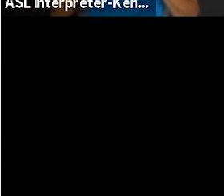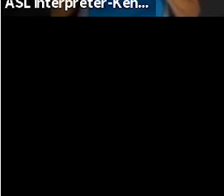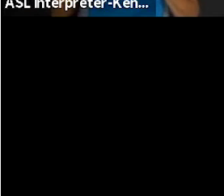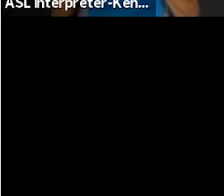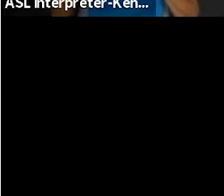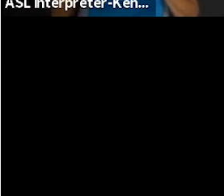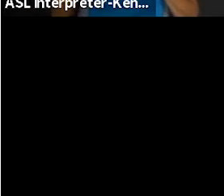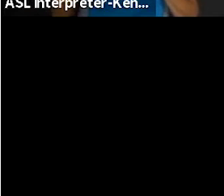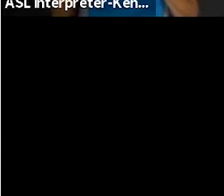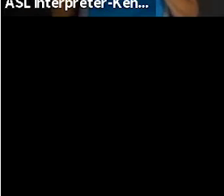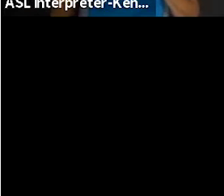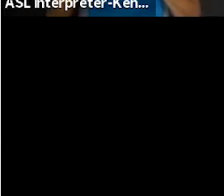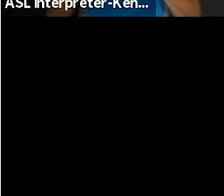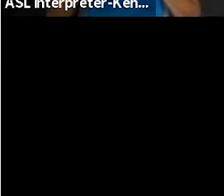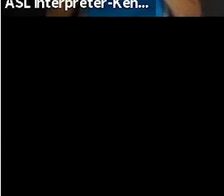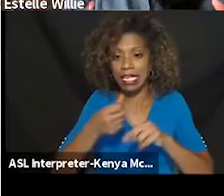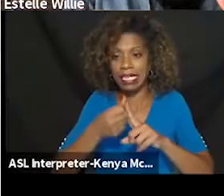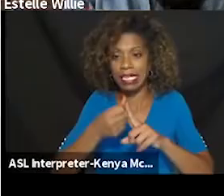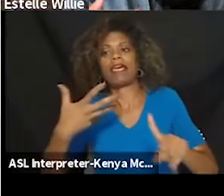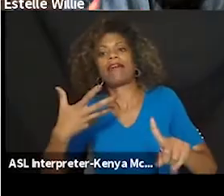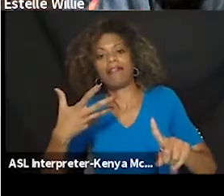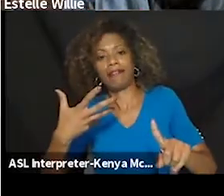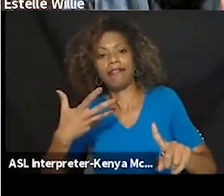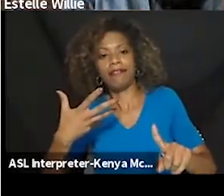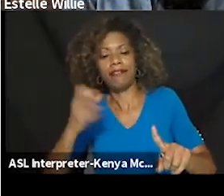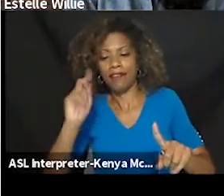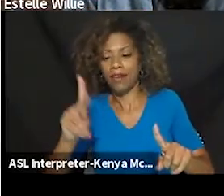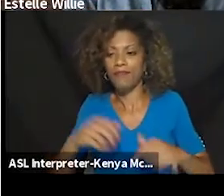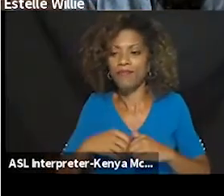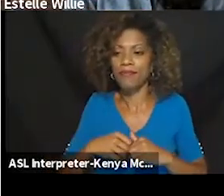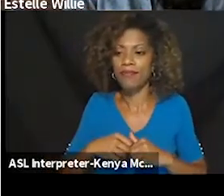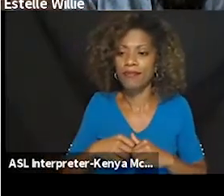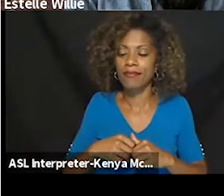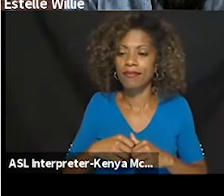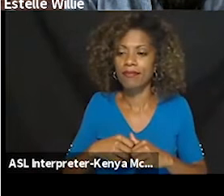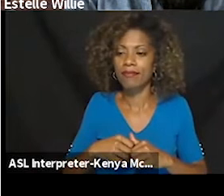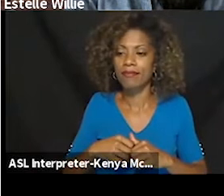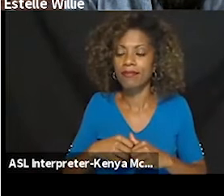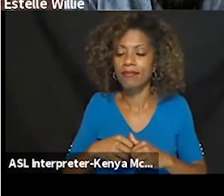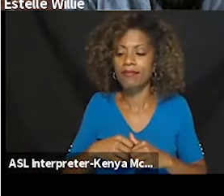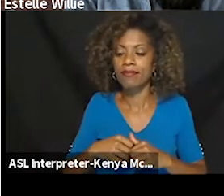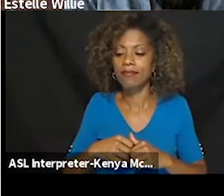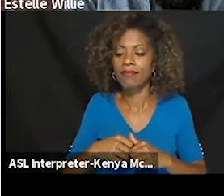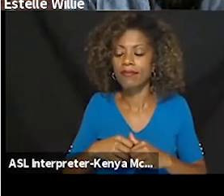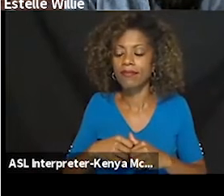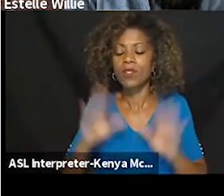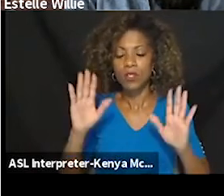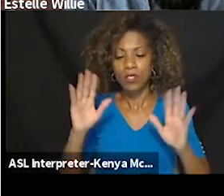one, so what we did was we used our thought